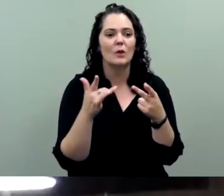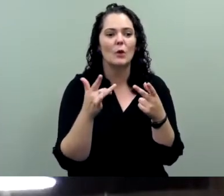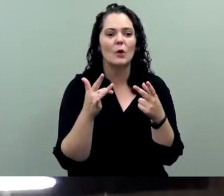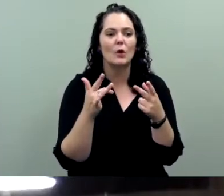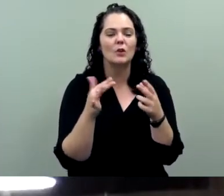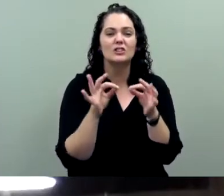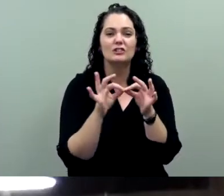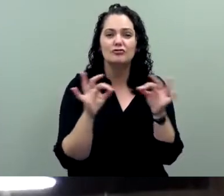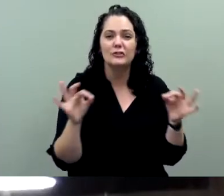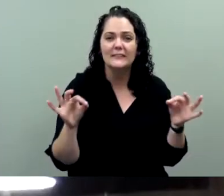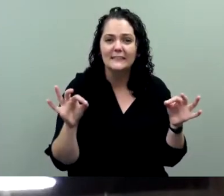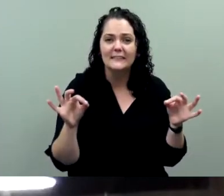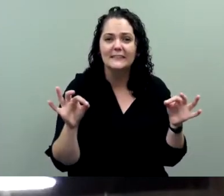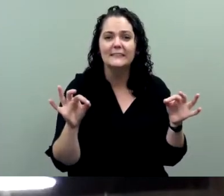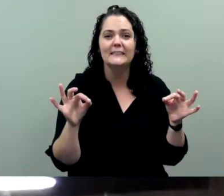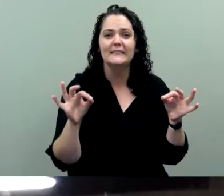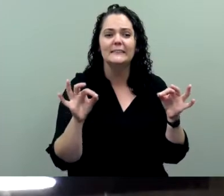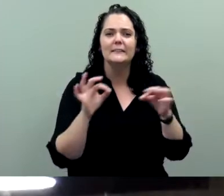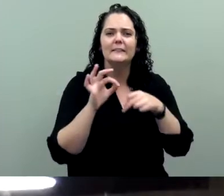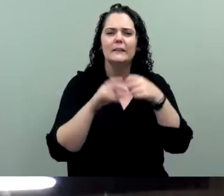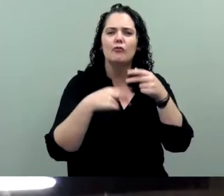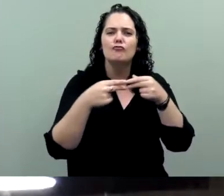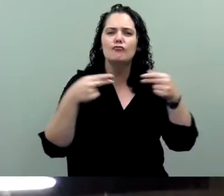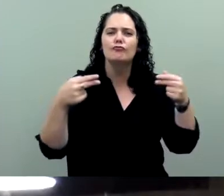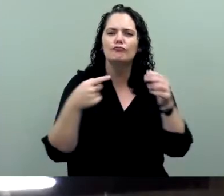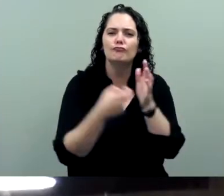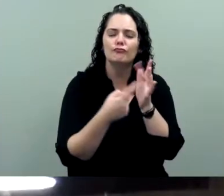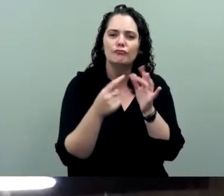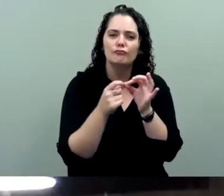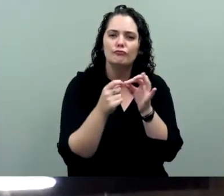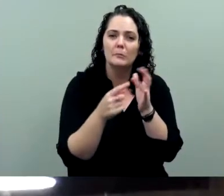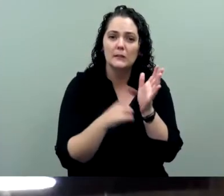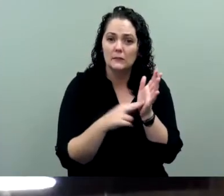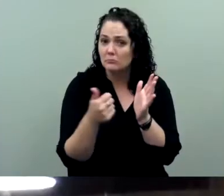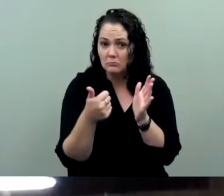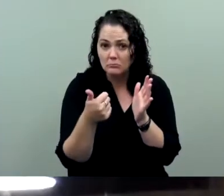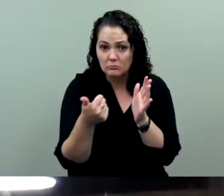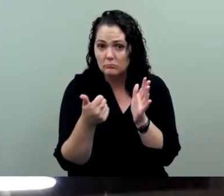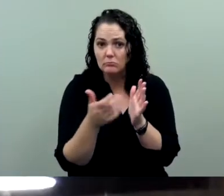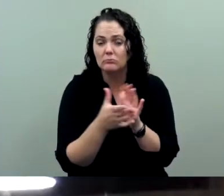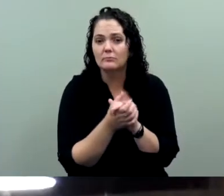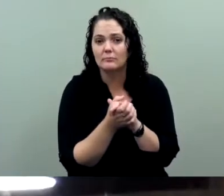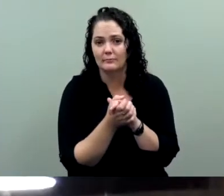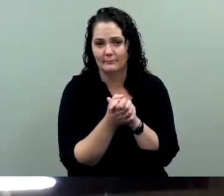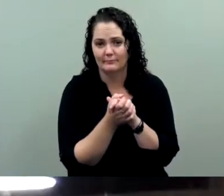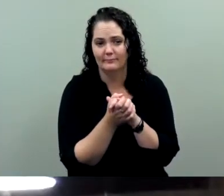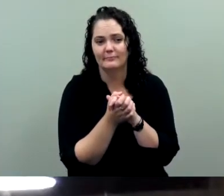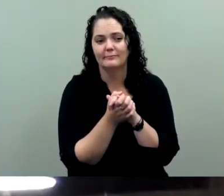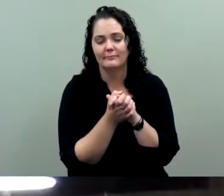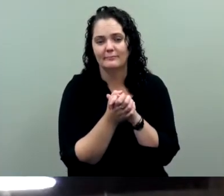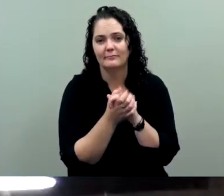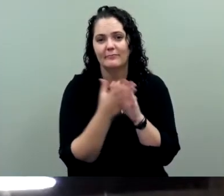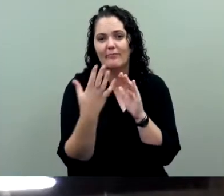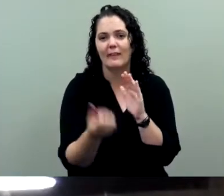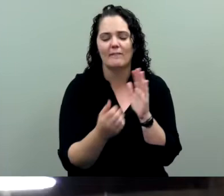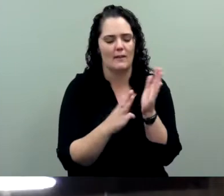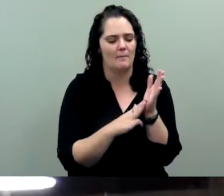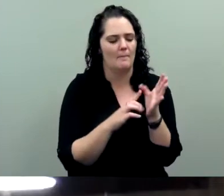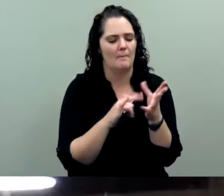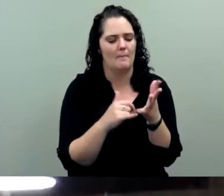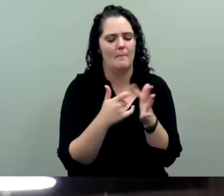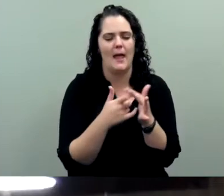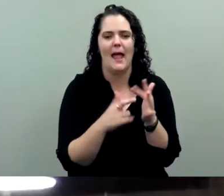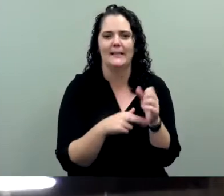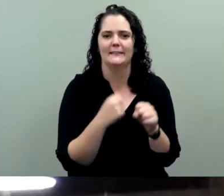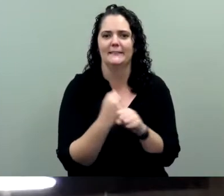or string or ribbon, that will work really well. If you have any tape, I've got regular old masking tape here. I also have